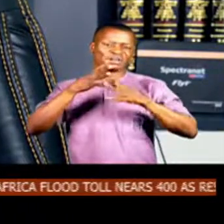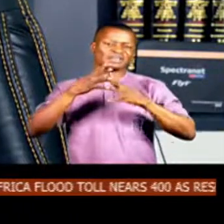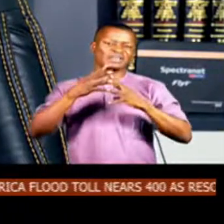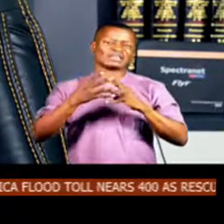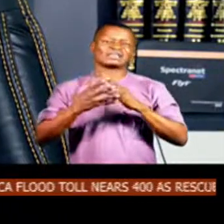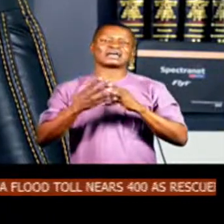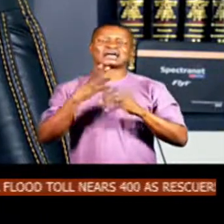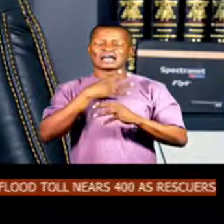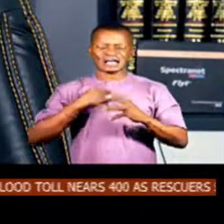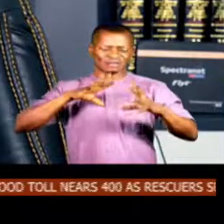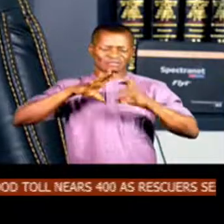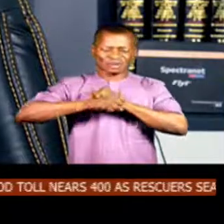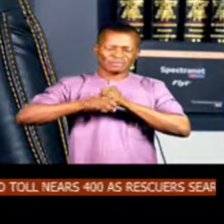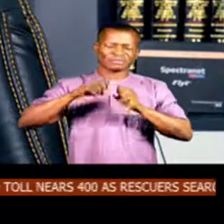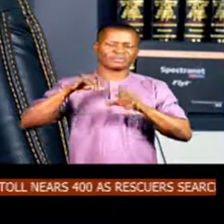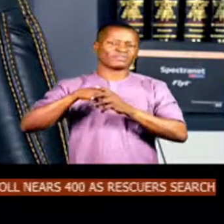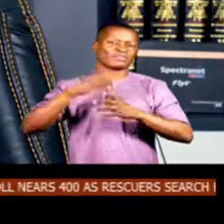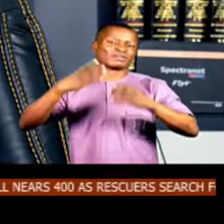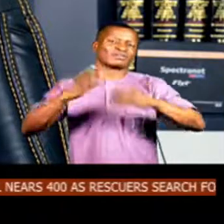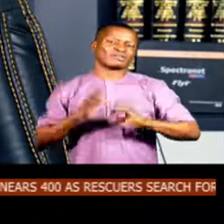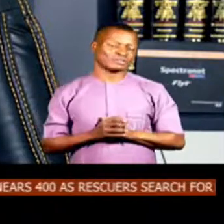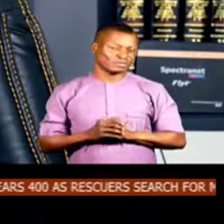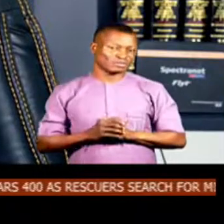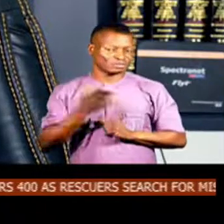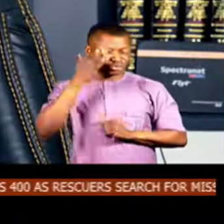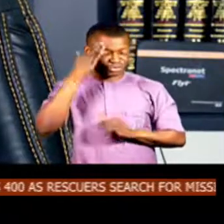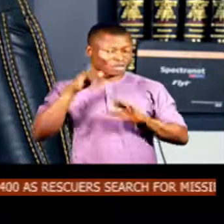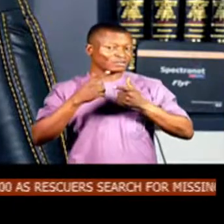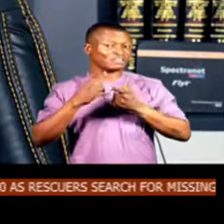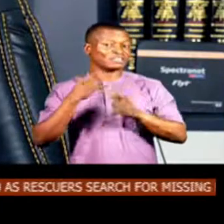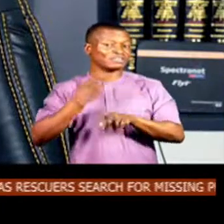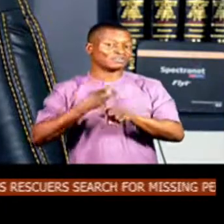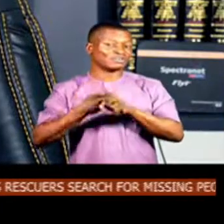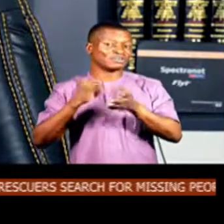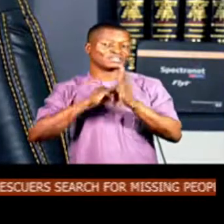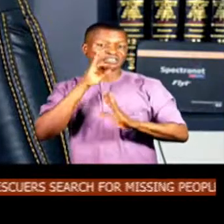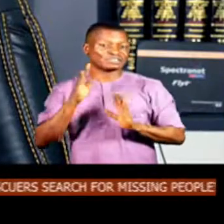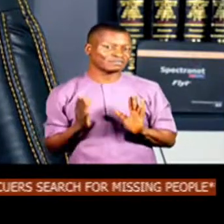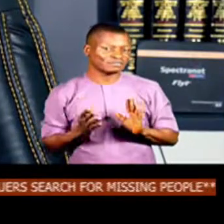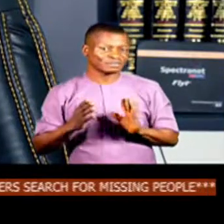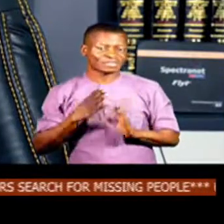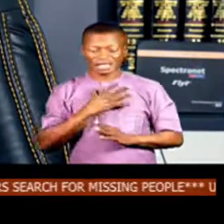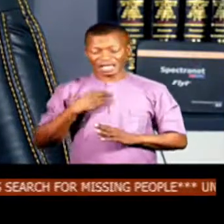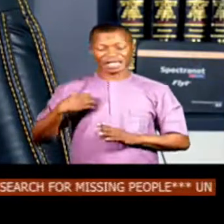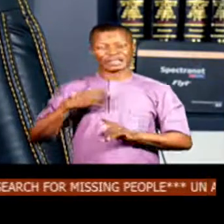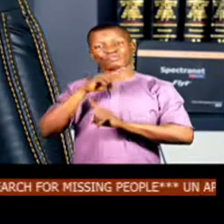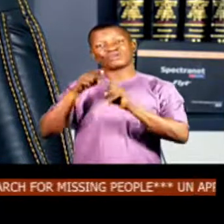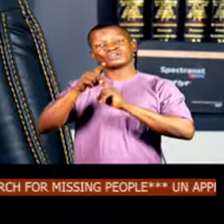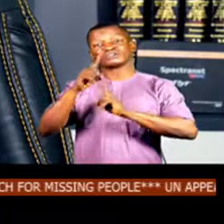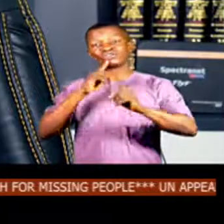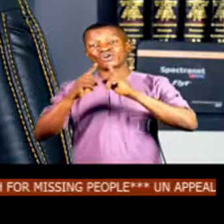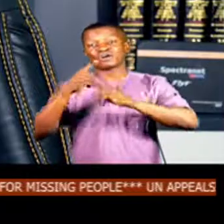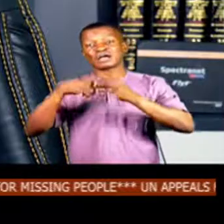rape. We all know how difficult it is to prove rape. And when you talk about